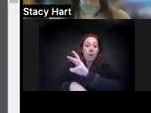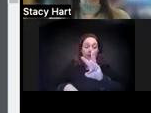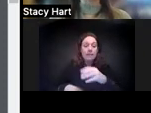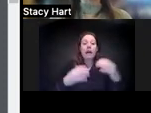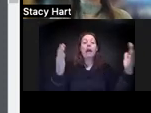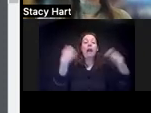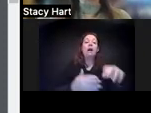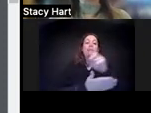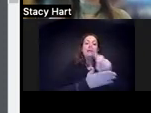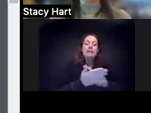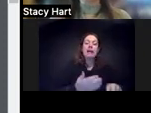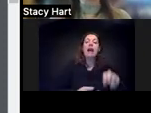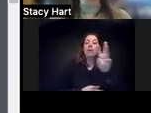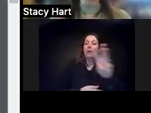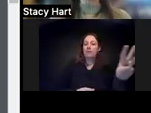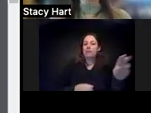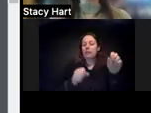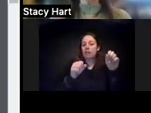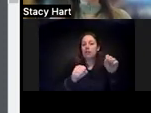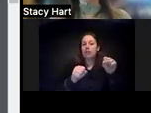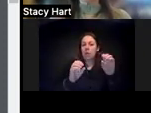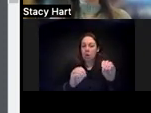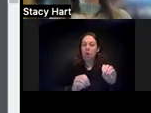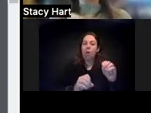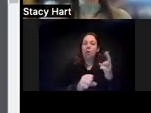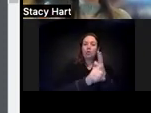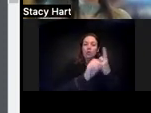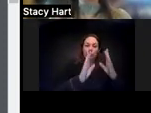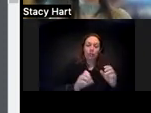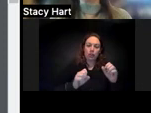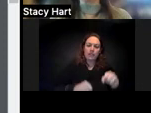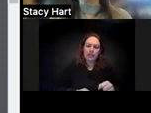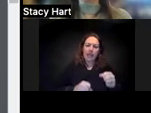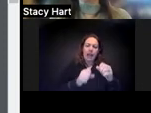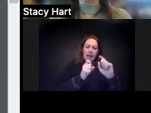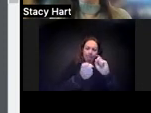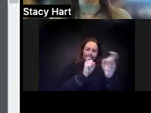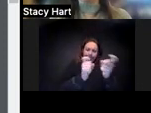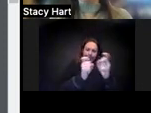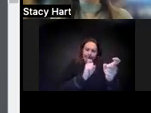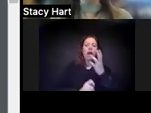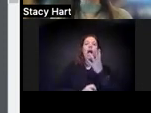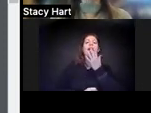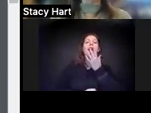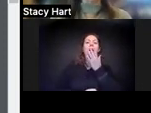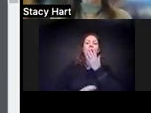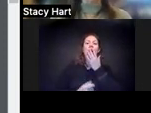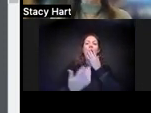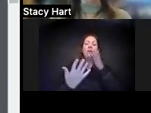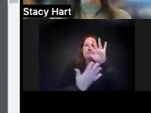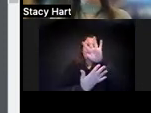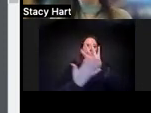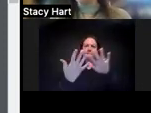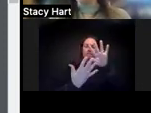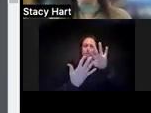and background. Sometimes there are some vision disabilities that respond better